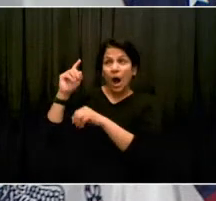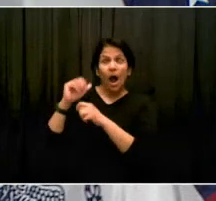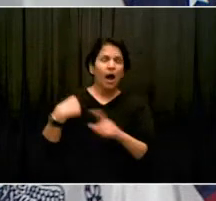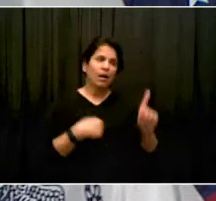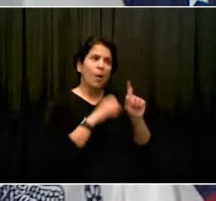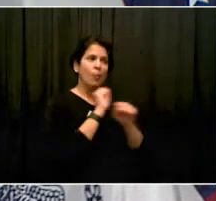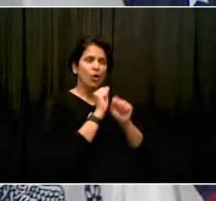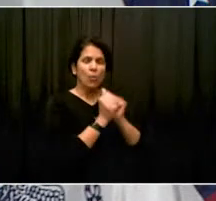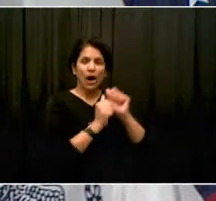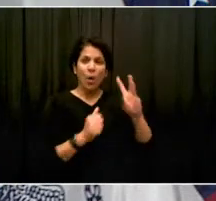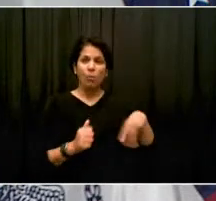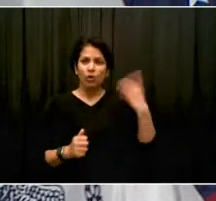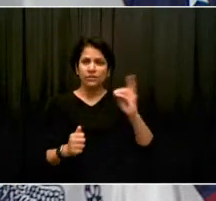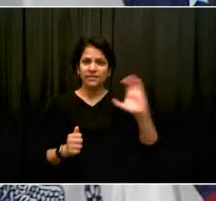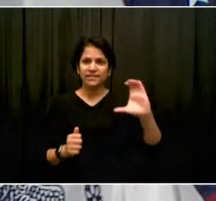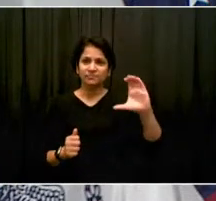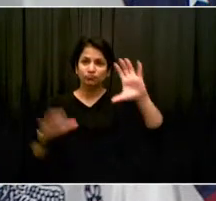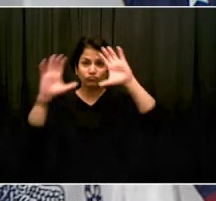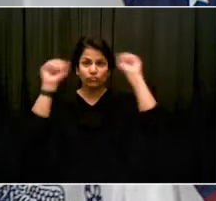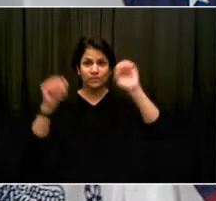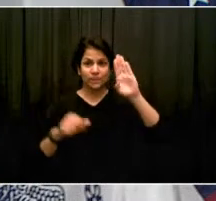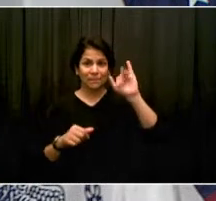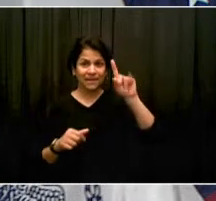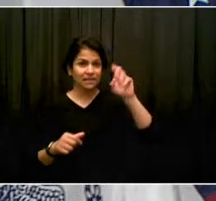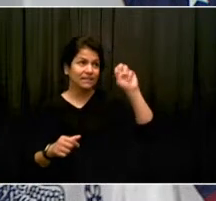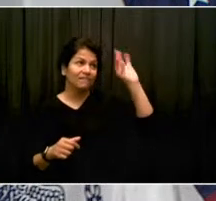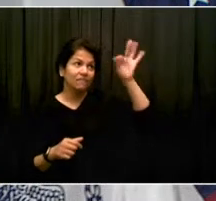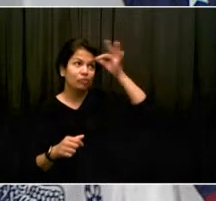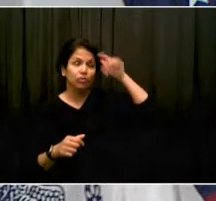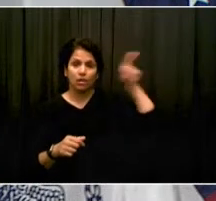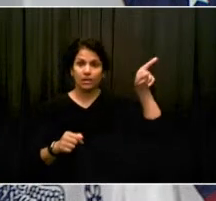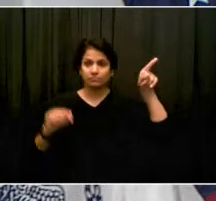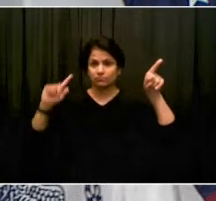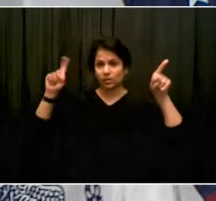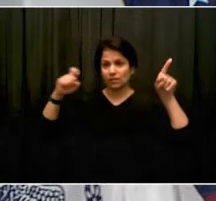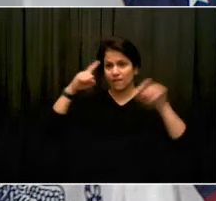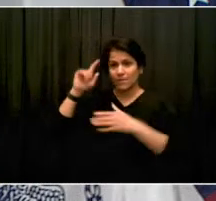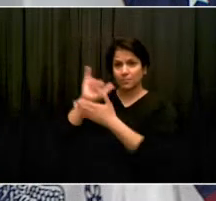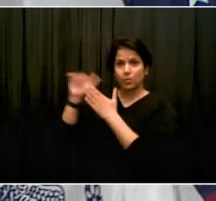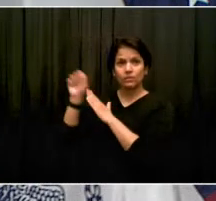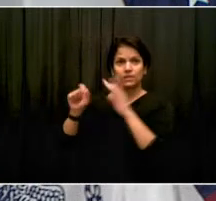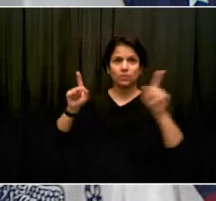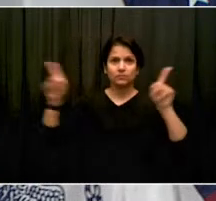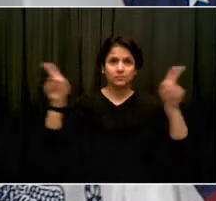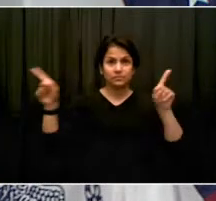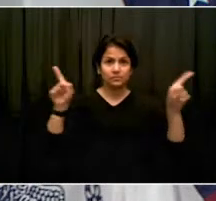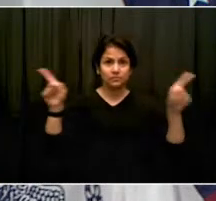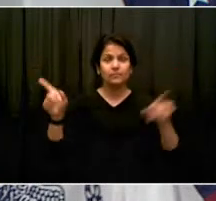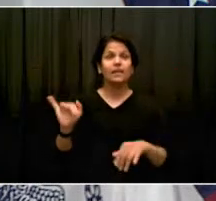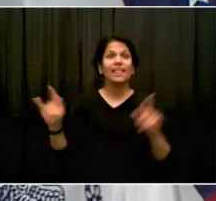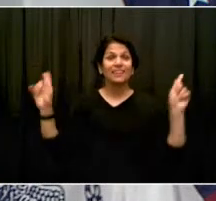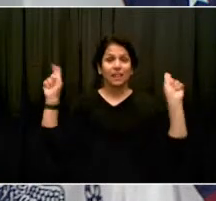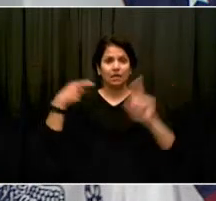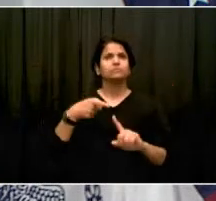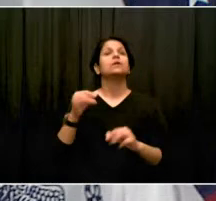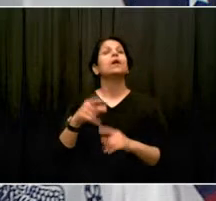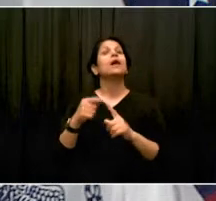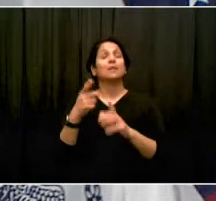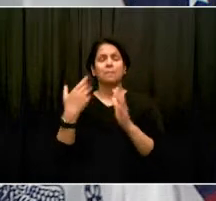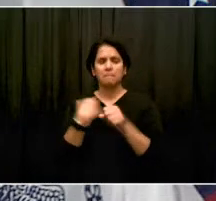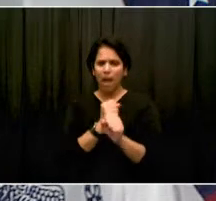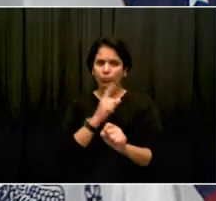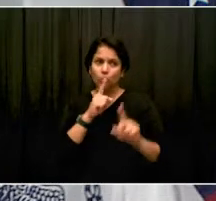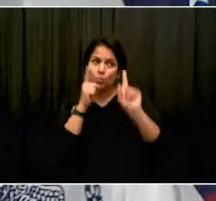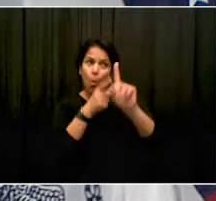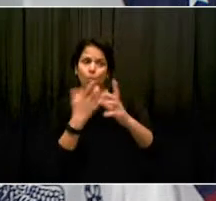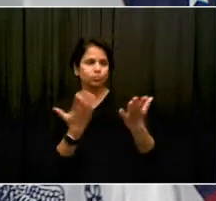it's time to set a goal and move on that goal. So we'll work with all the other levels of government, but we've got to keep moving toward